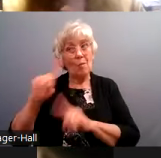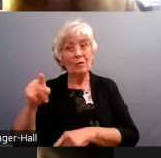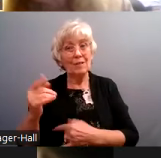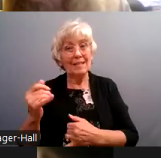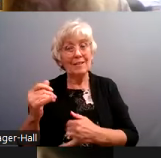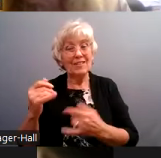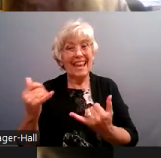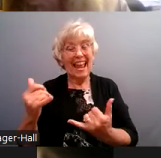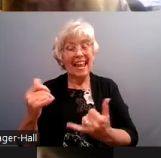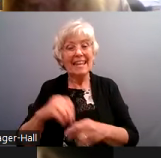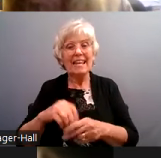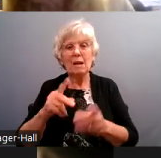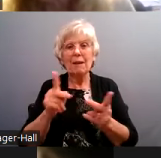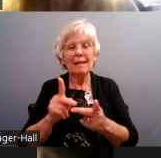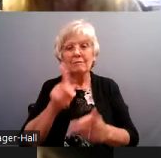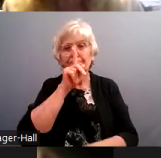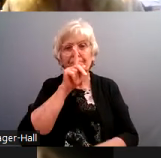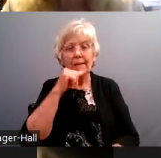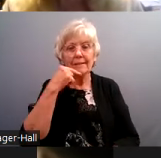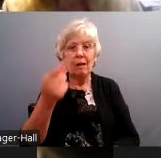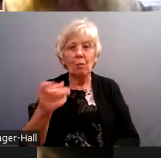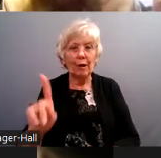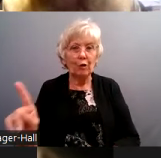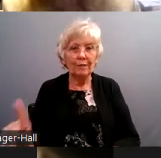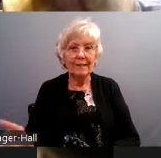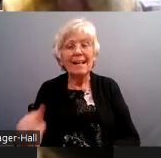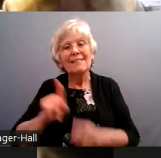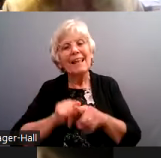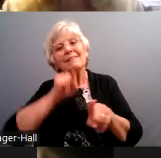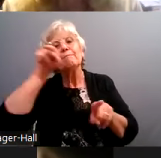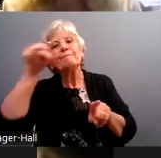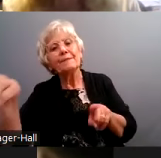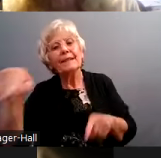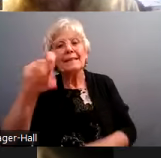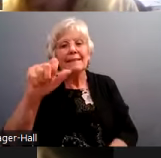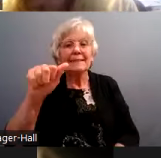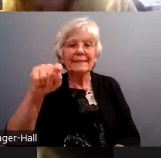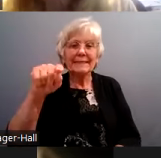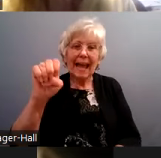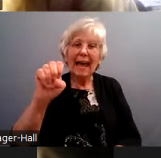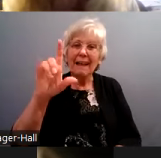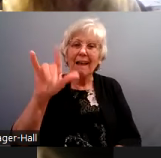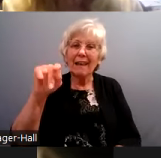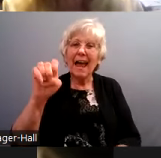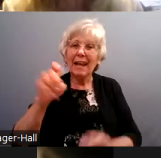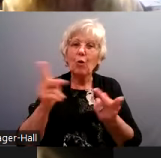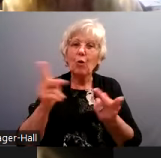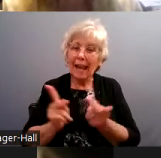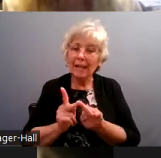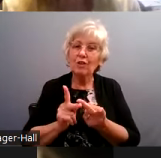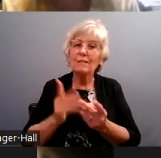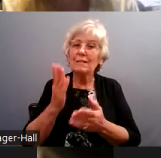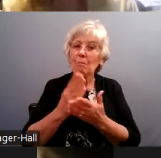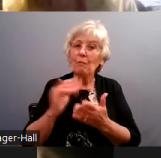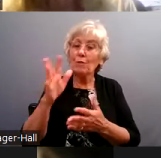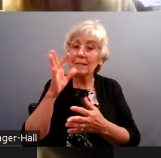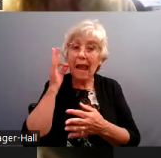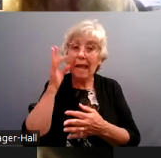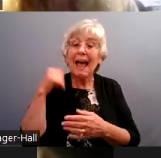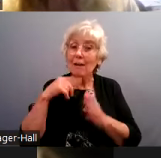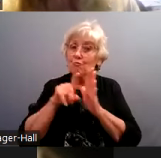or at a satellite location. Some of those cats also have ringworm too, but that's just here on the campus